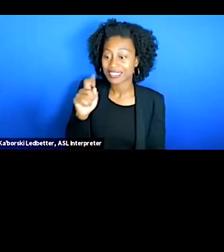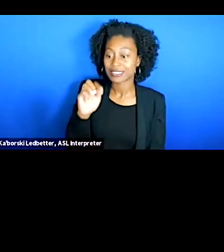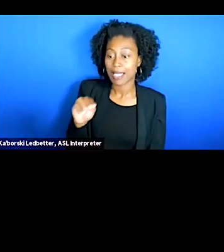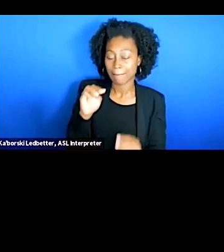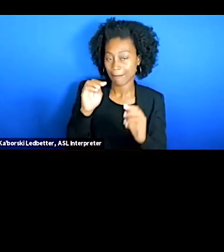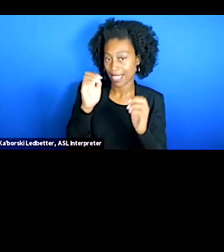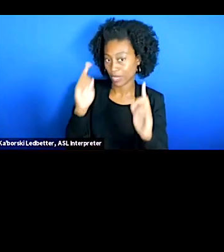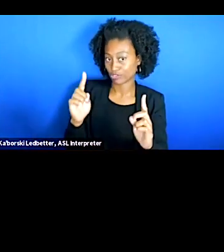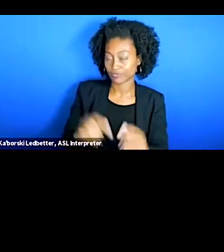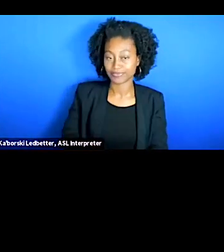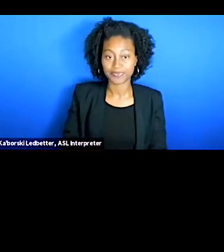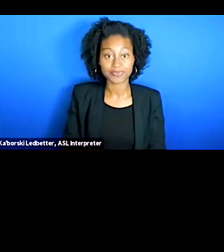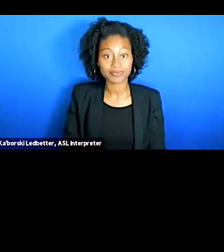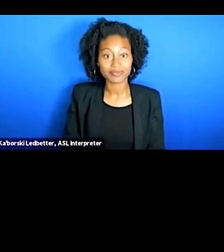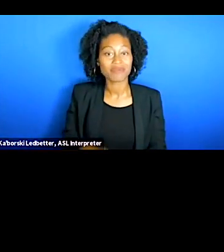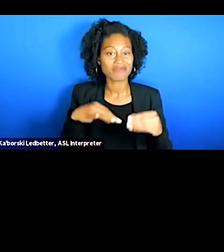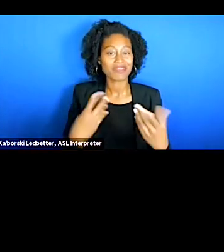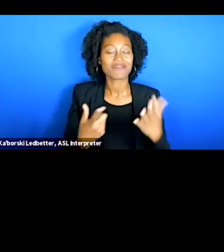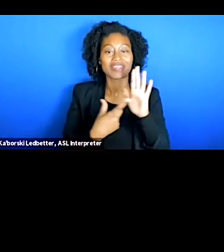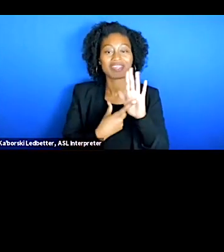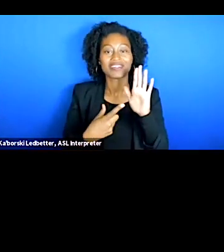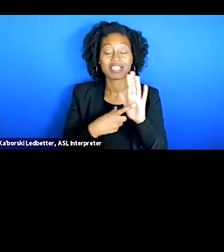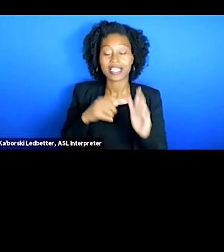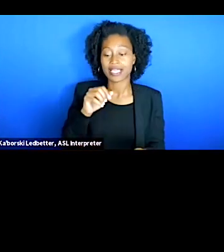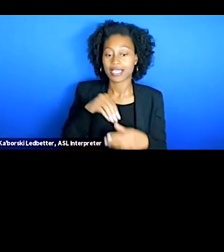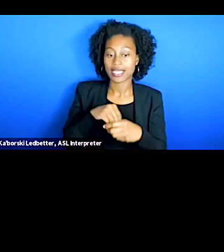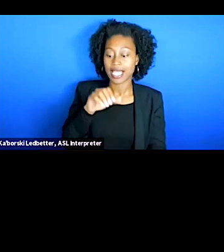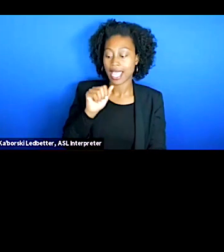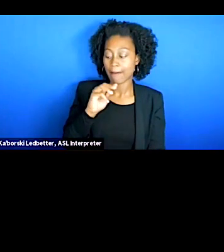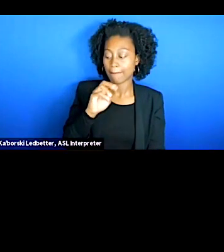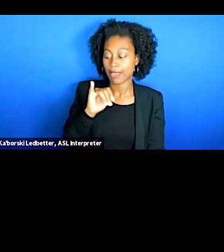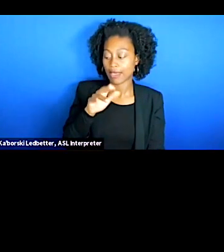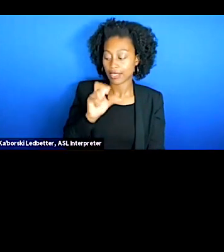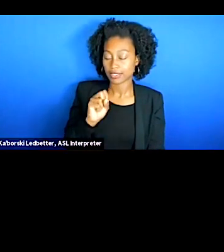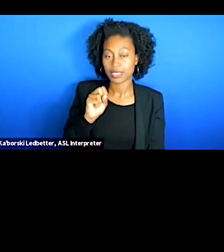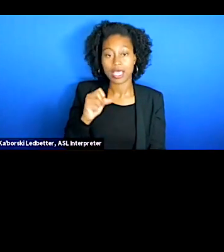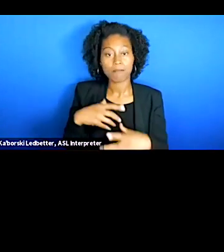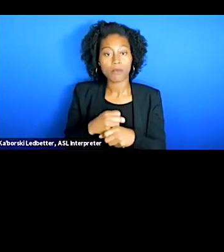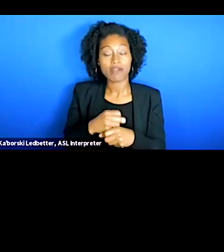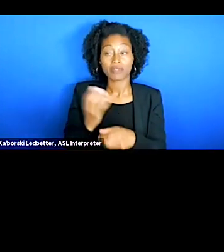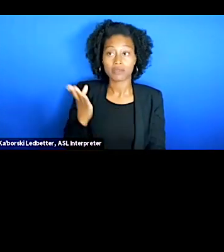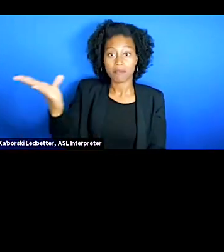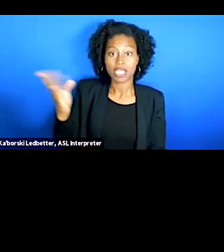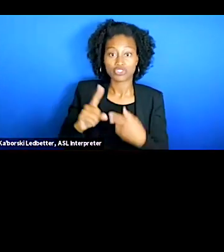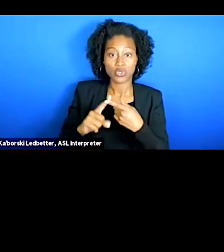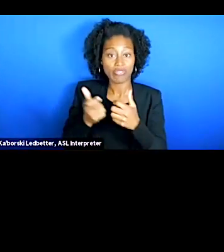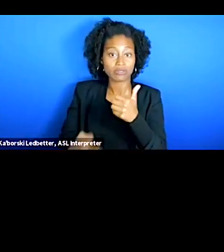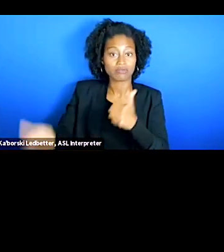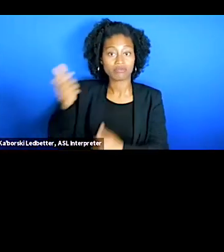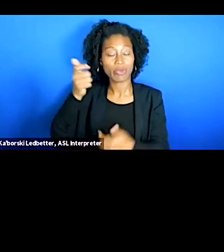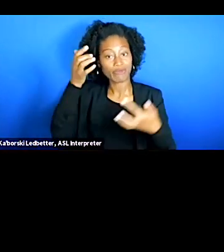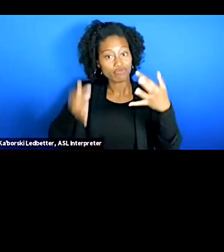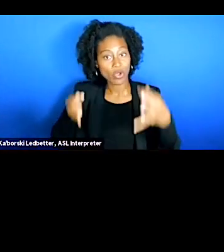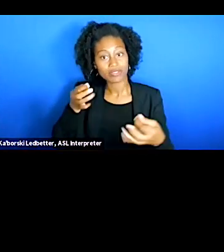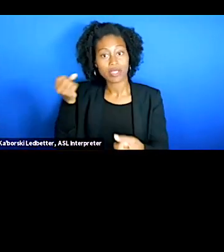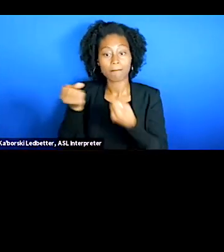For example, it was quoted in an amicus brief submitted to the U.S. Supreme Court in support of affirmative action in the